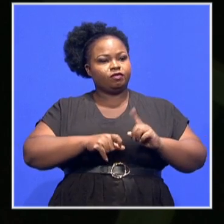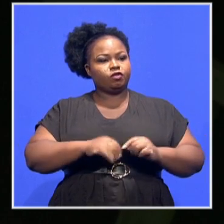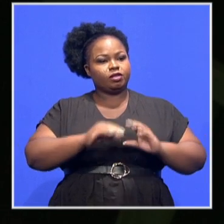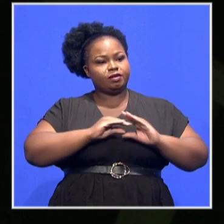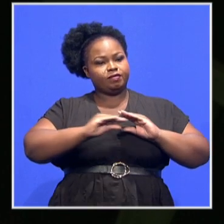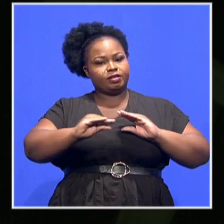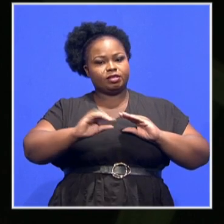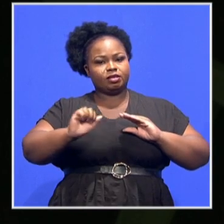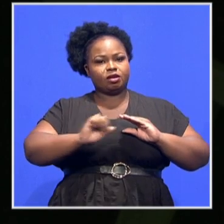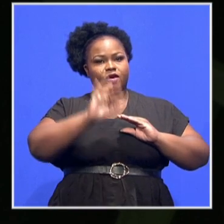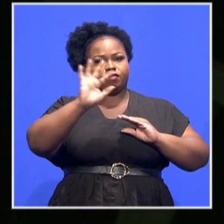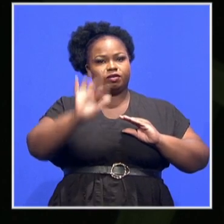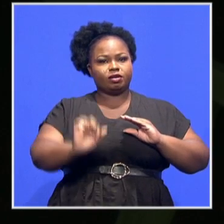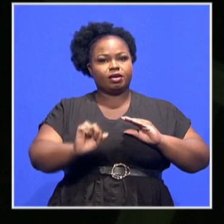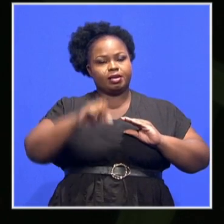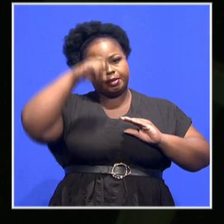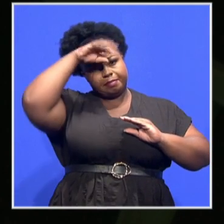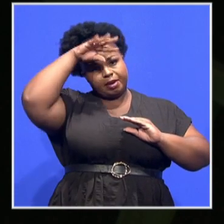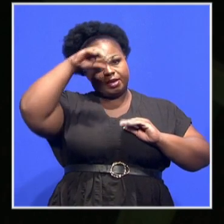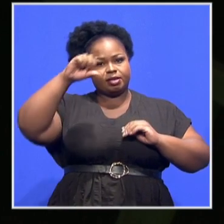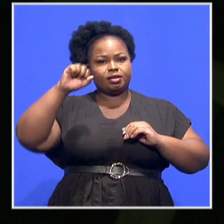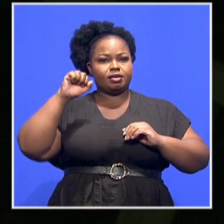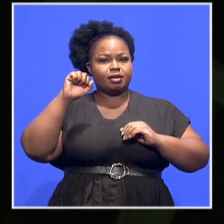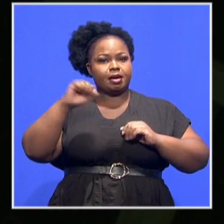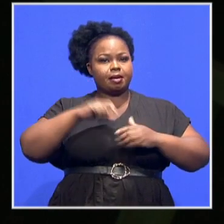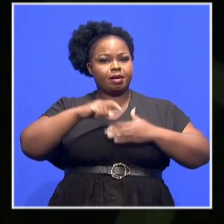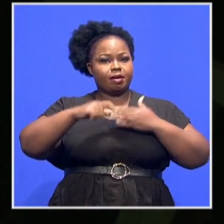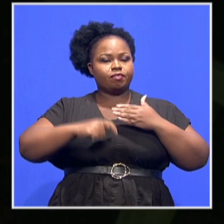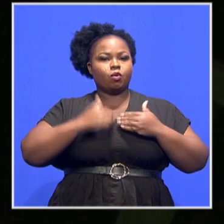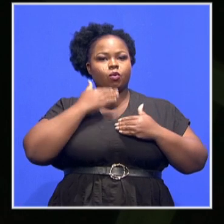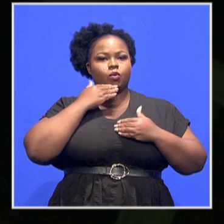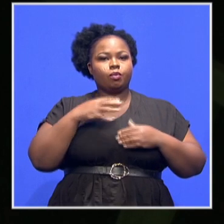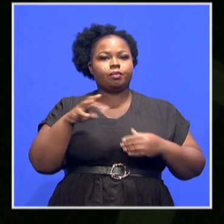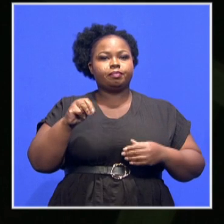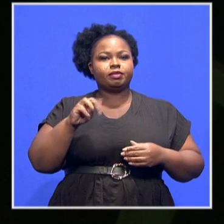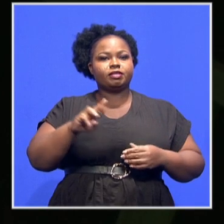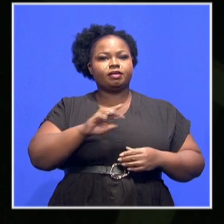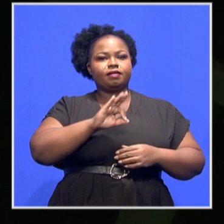Africa Mining Indaba, Mr. Frans Baleni,